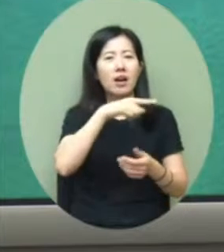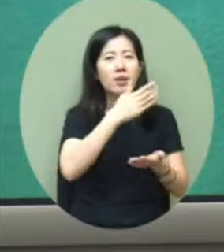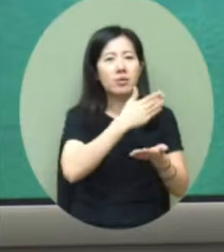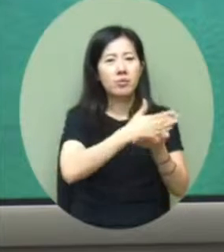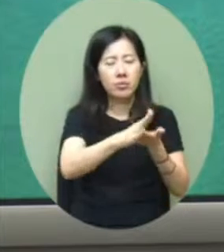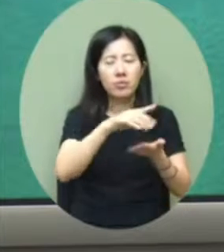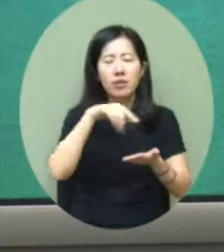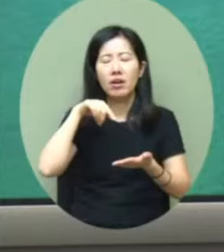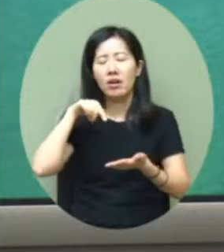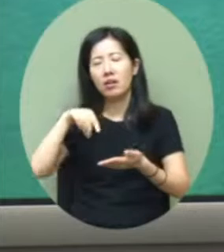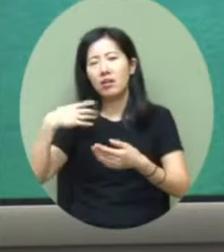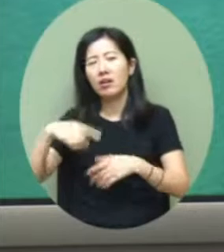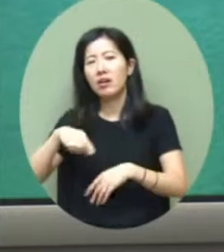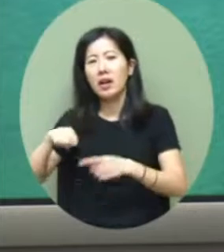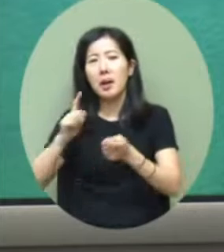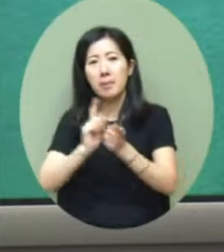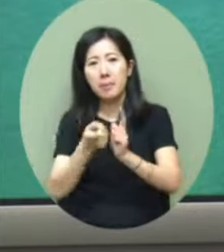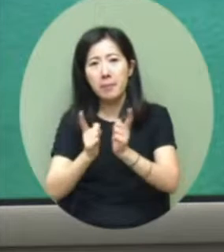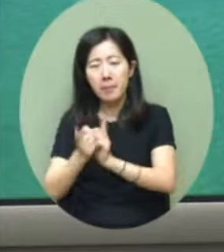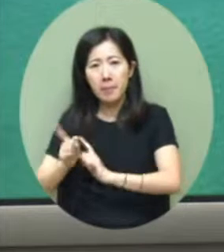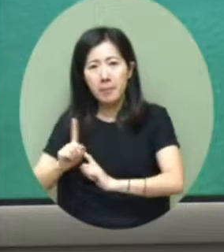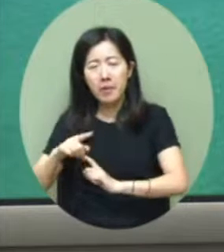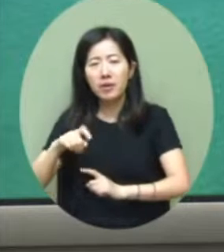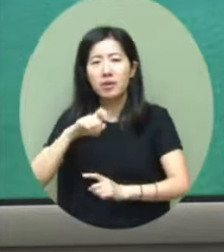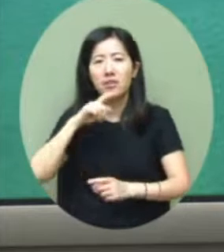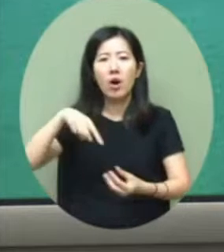to comply with the initiative.